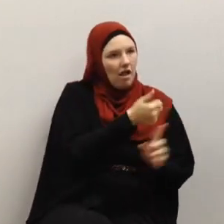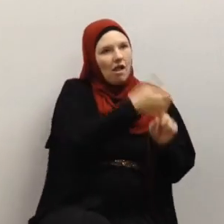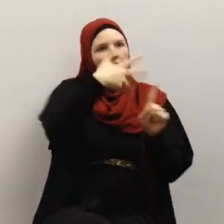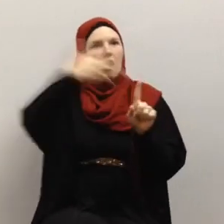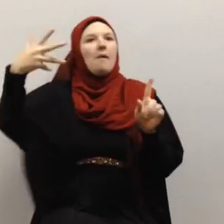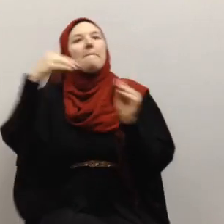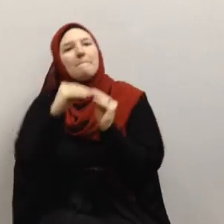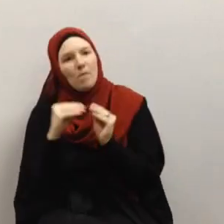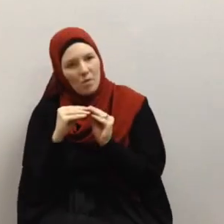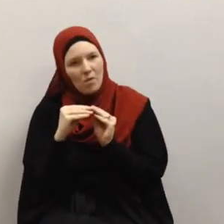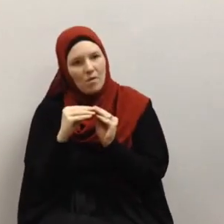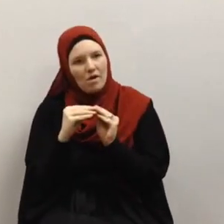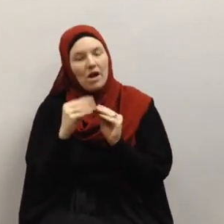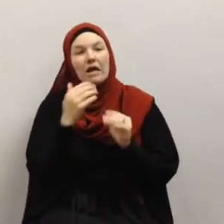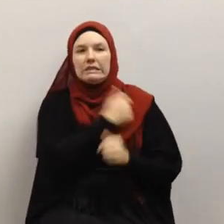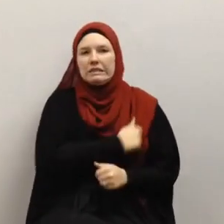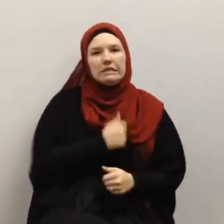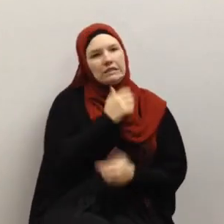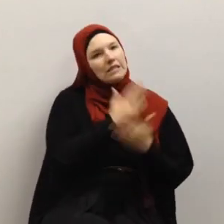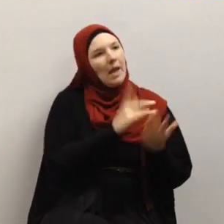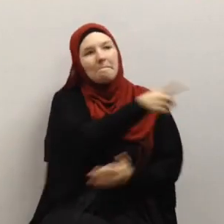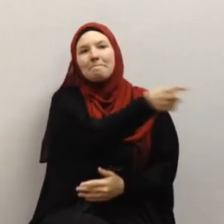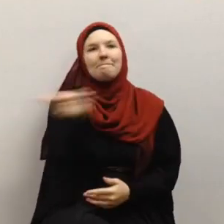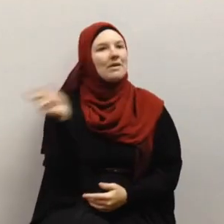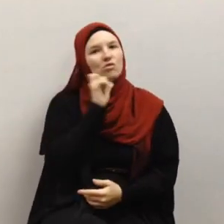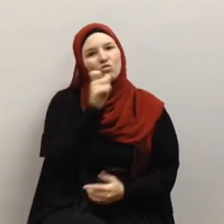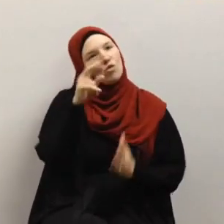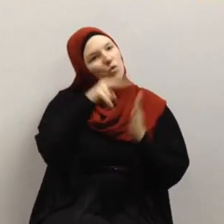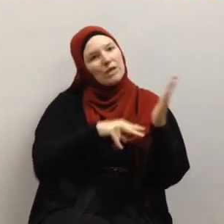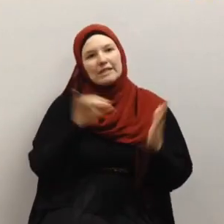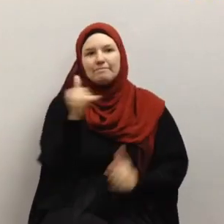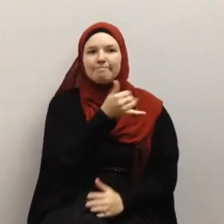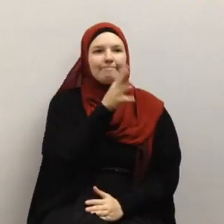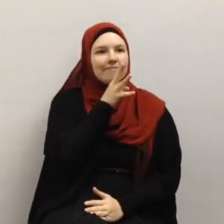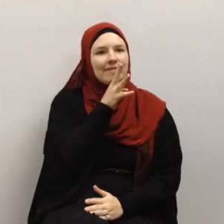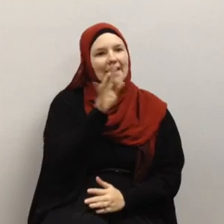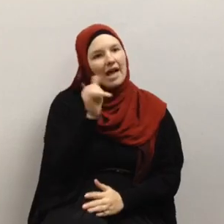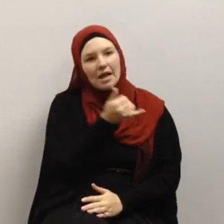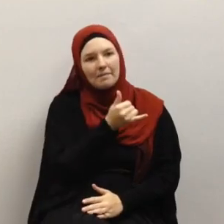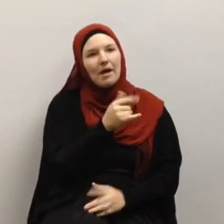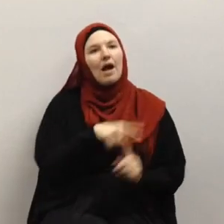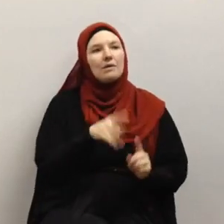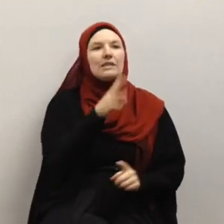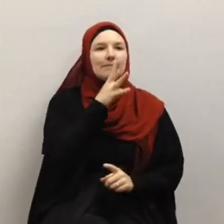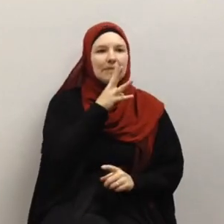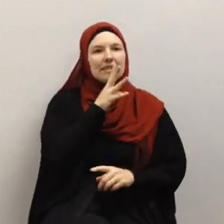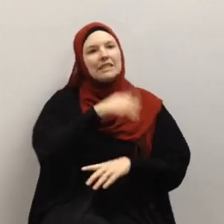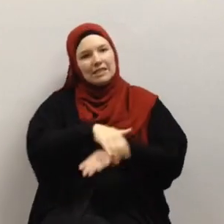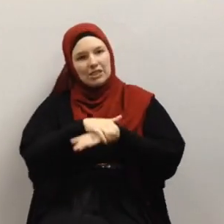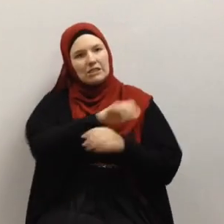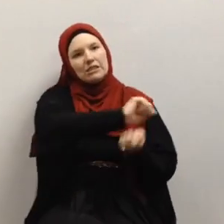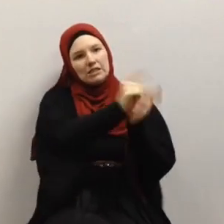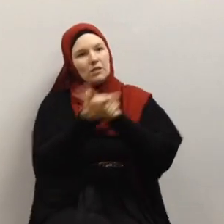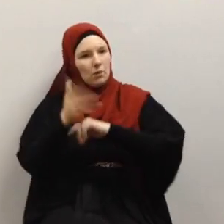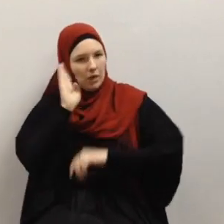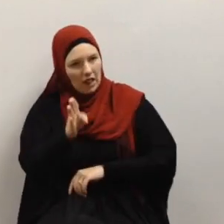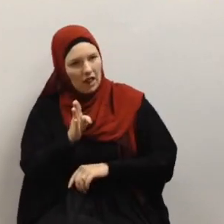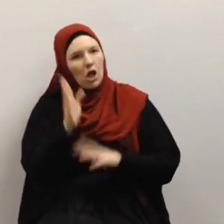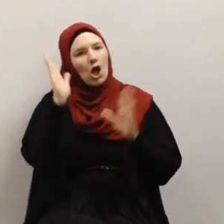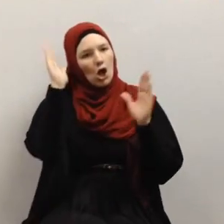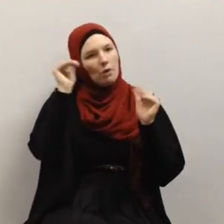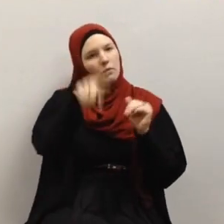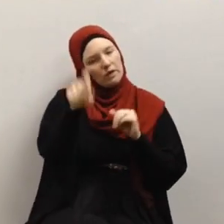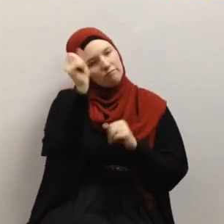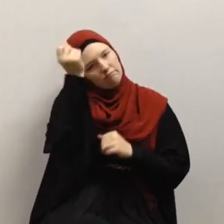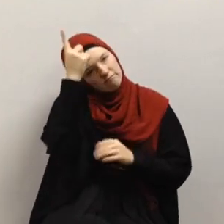So I apologize for those of you who do not read Arabic, but I'm going to speak in English as usual, and I hope you will be able to